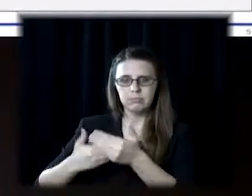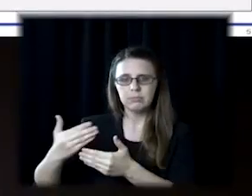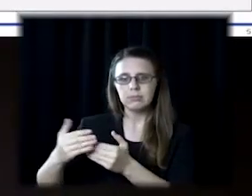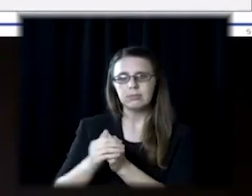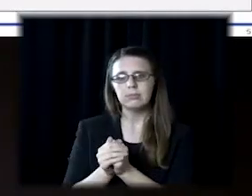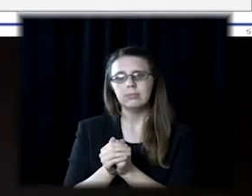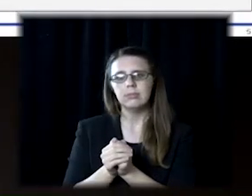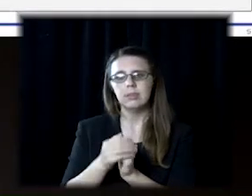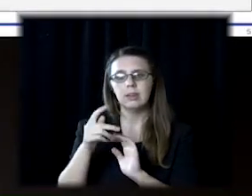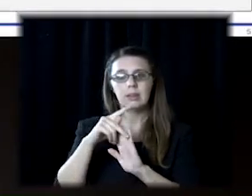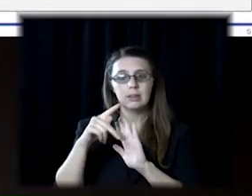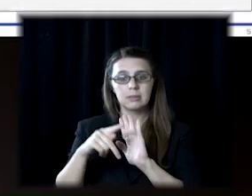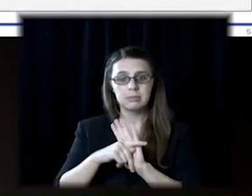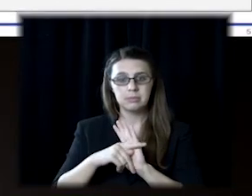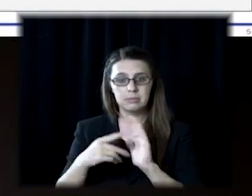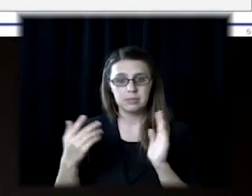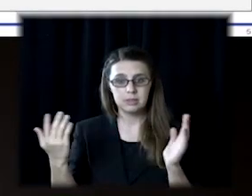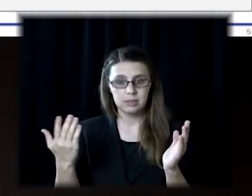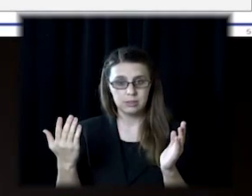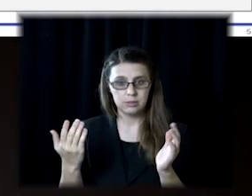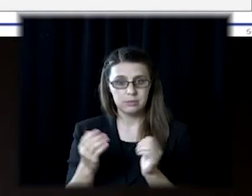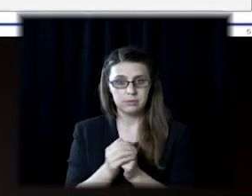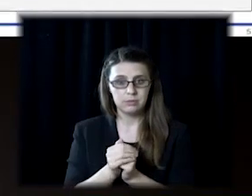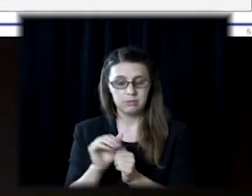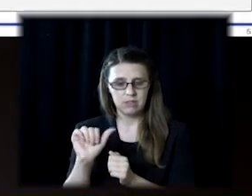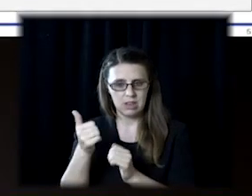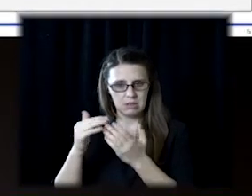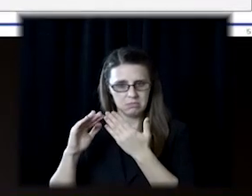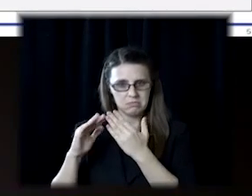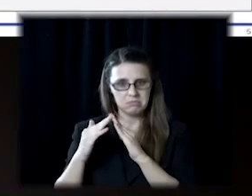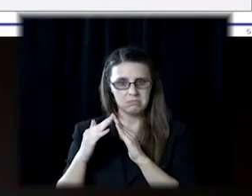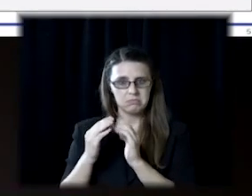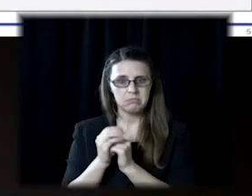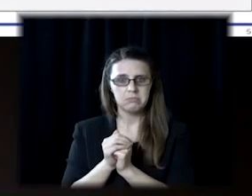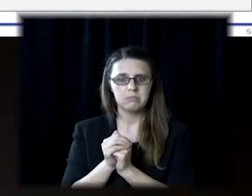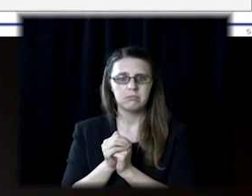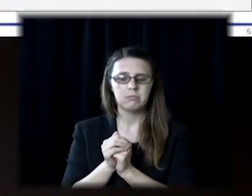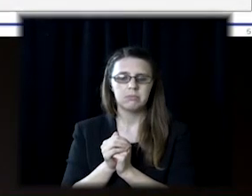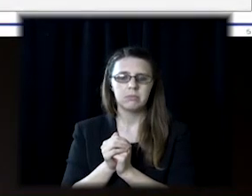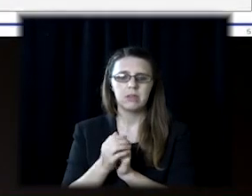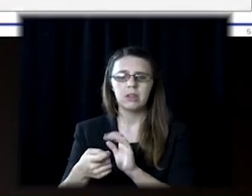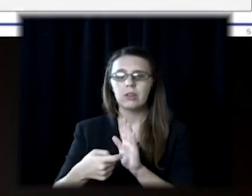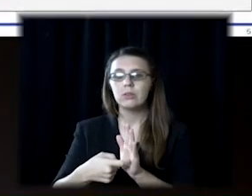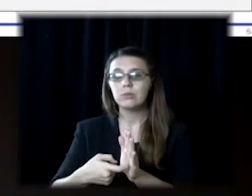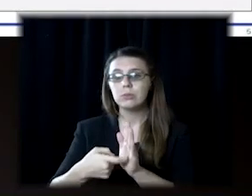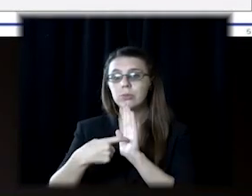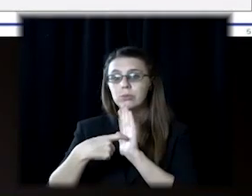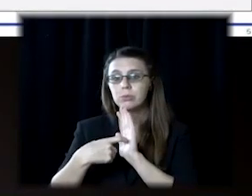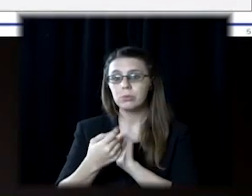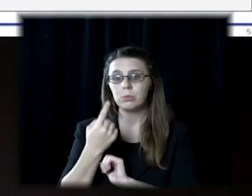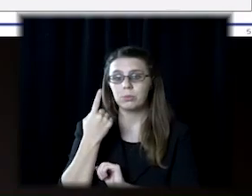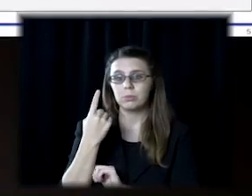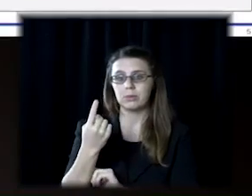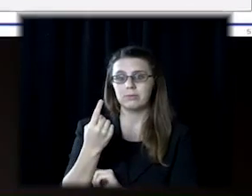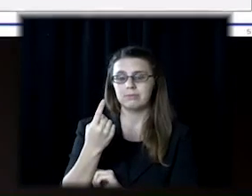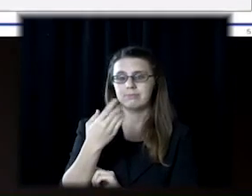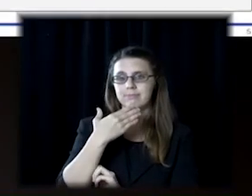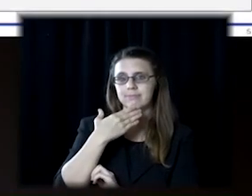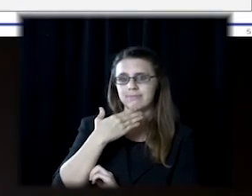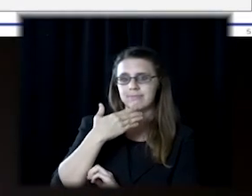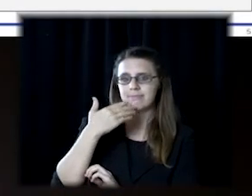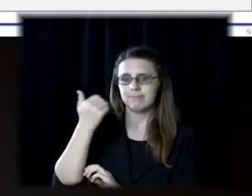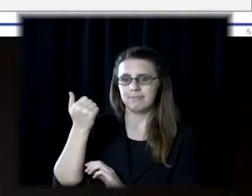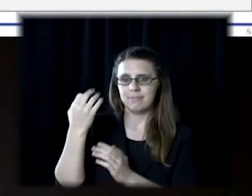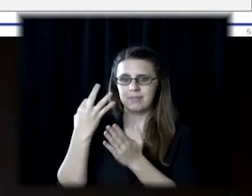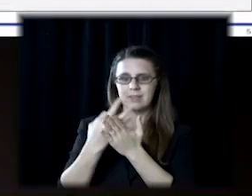guiding principles for the fiscal plans of the 10 municipalities include requirements to, one, adopt best financial, budgetary,